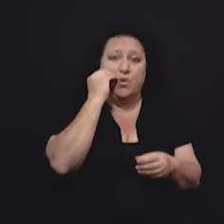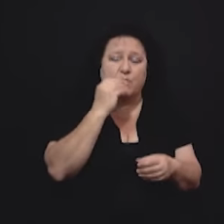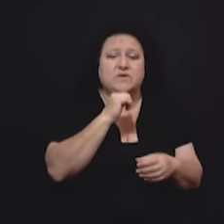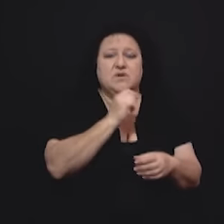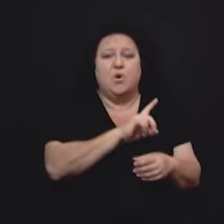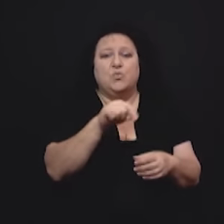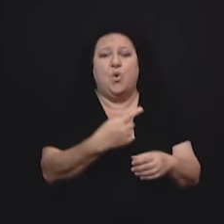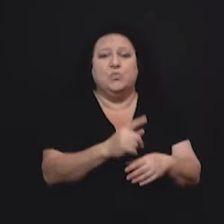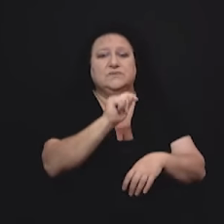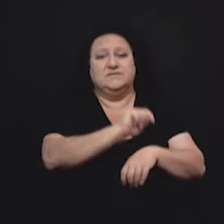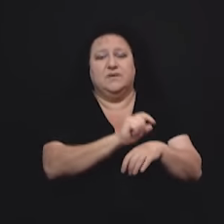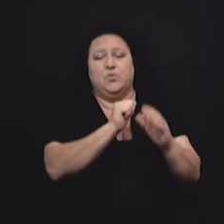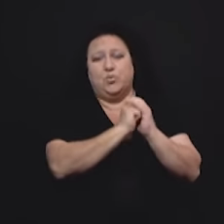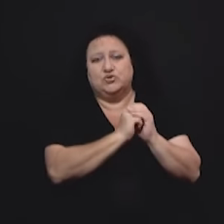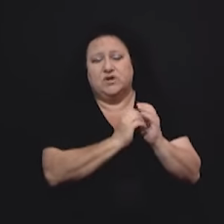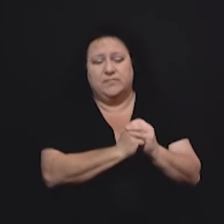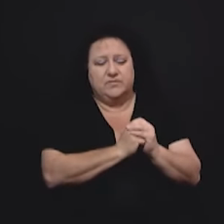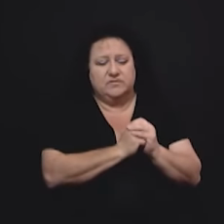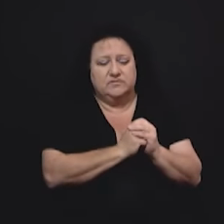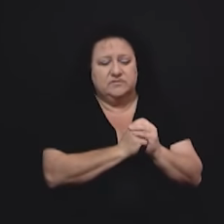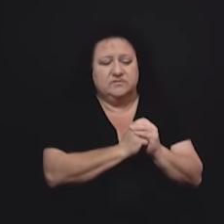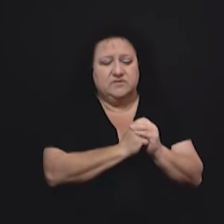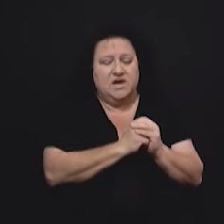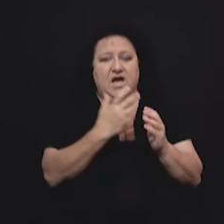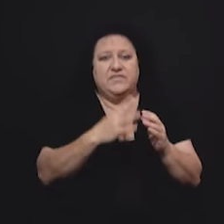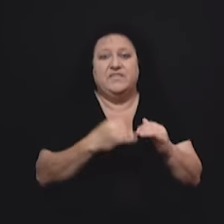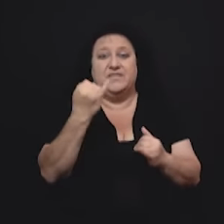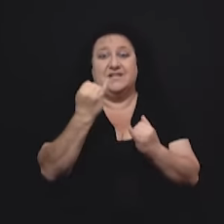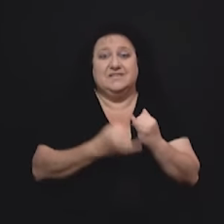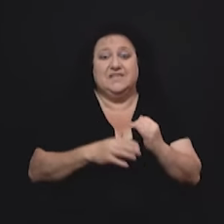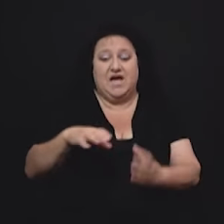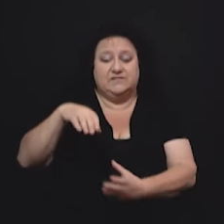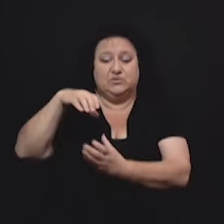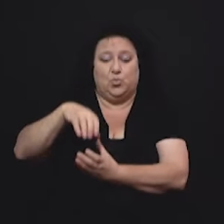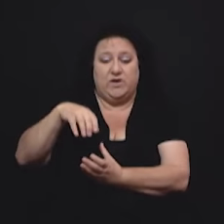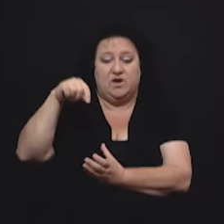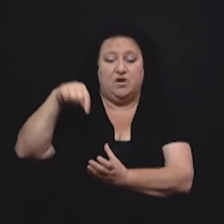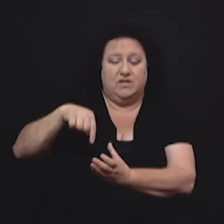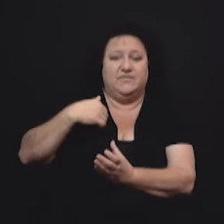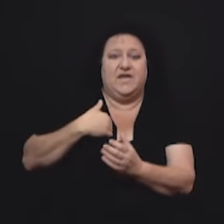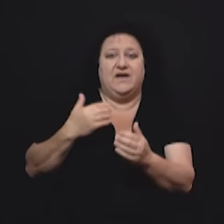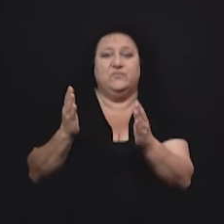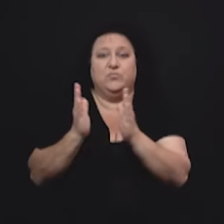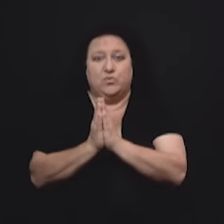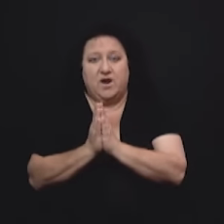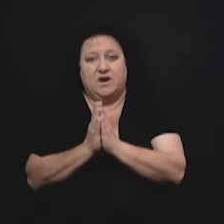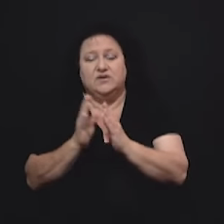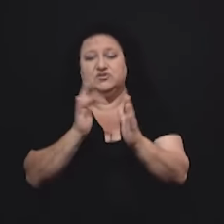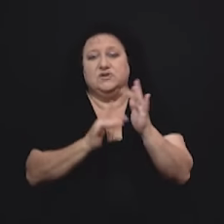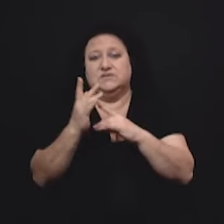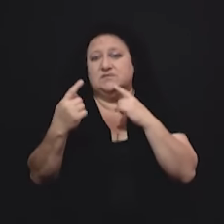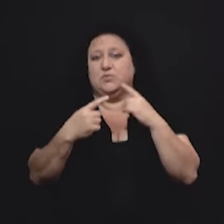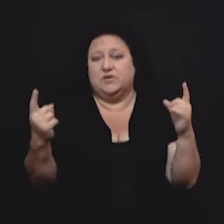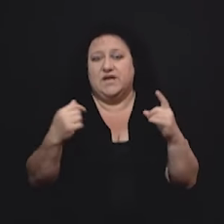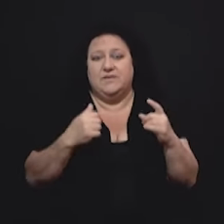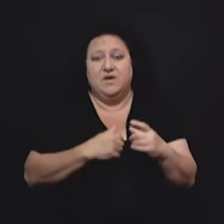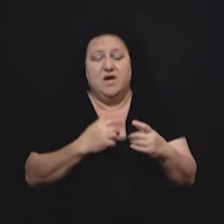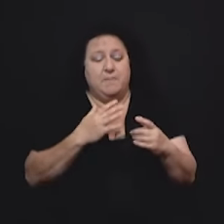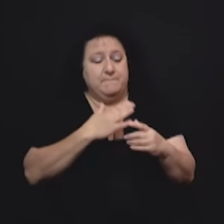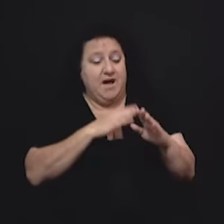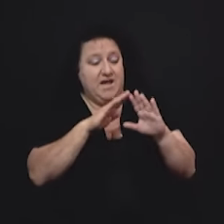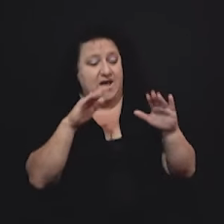context of temple worship. And then the last will is that they had prayer. Jesus says that, and my house shall be called the house of prayer.